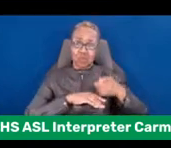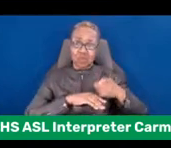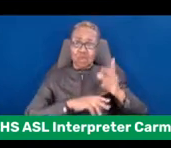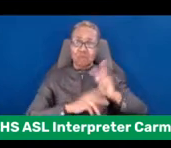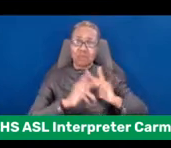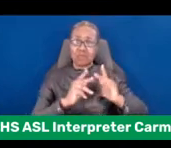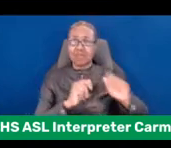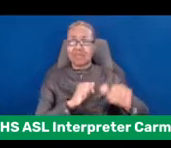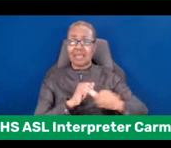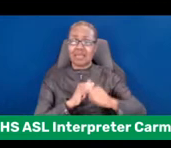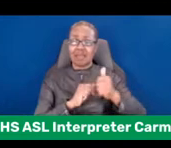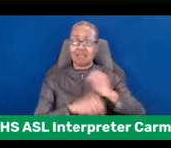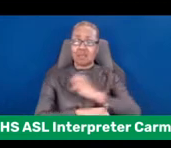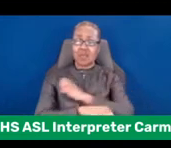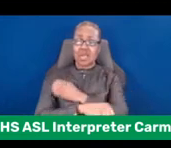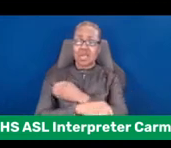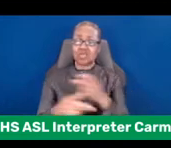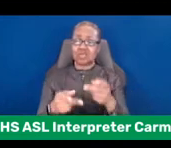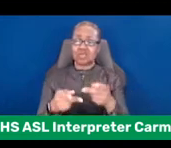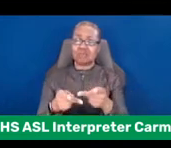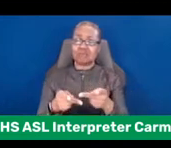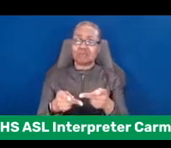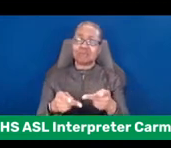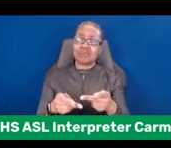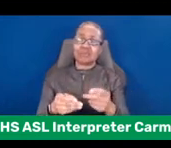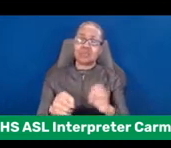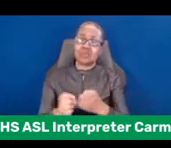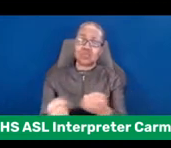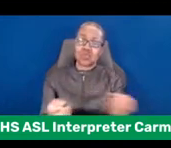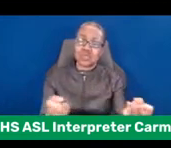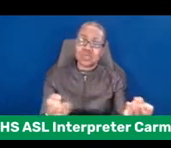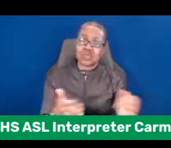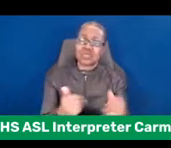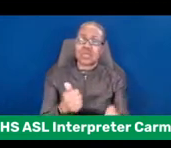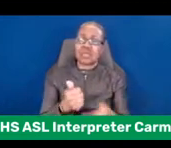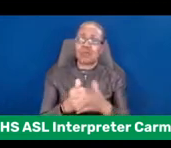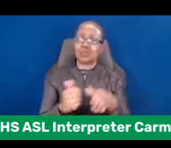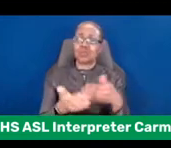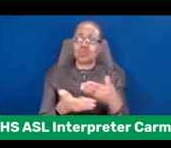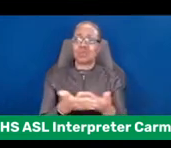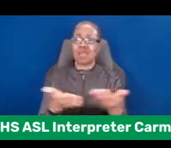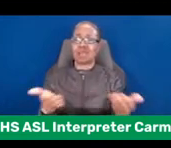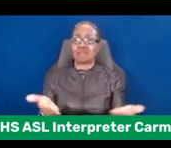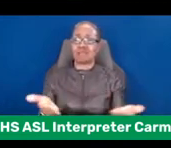other energy sources that got you to this point today, here and now.